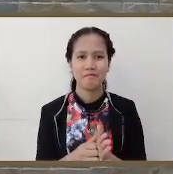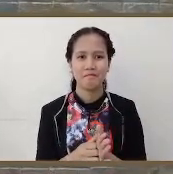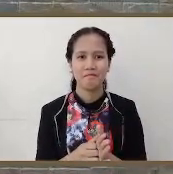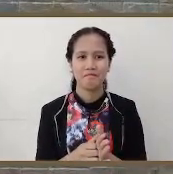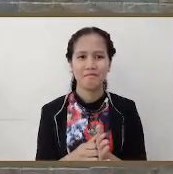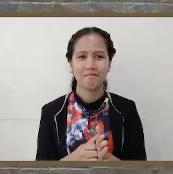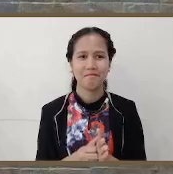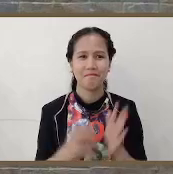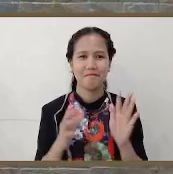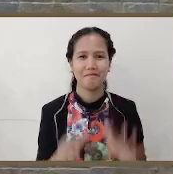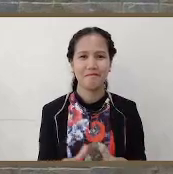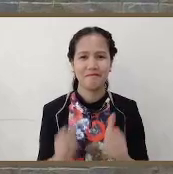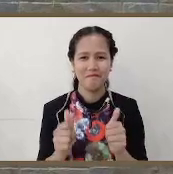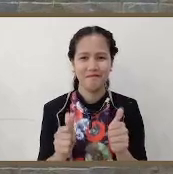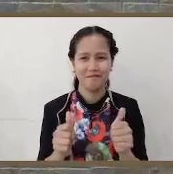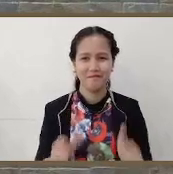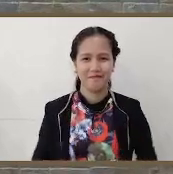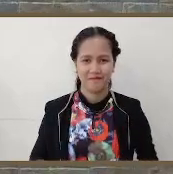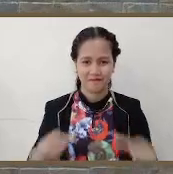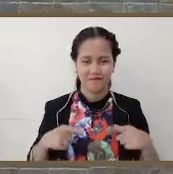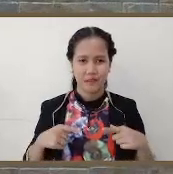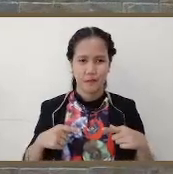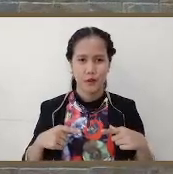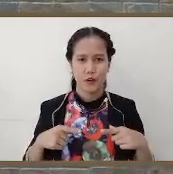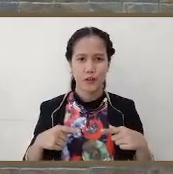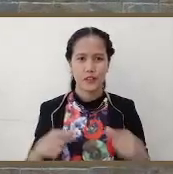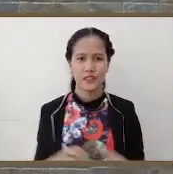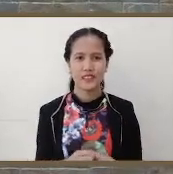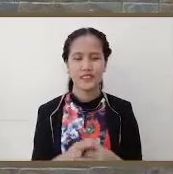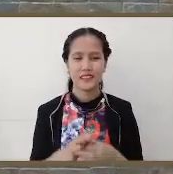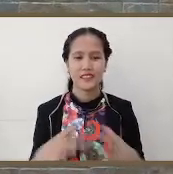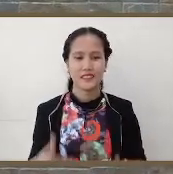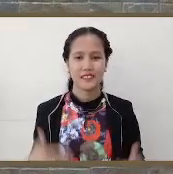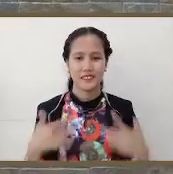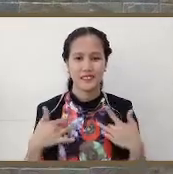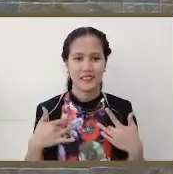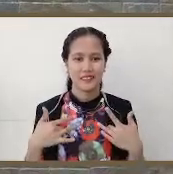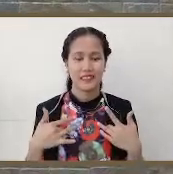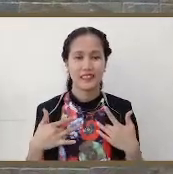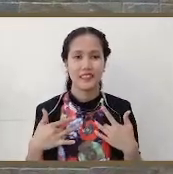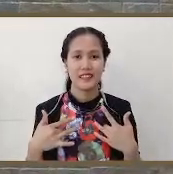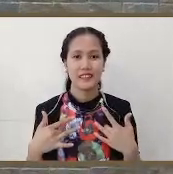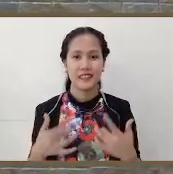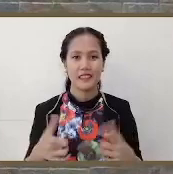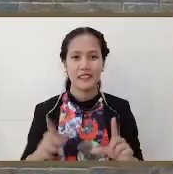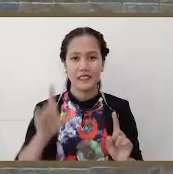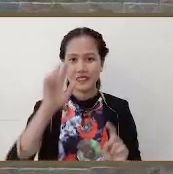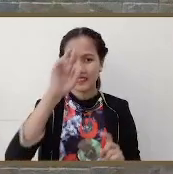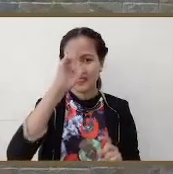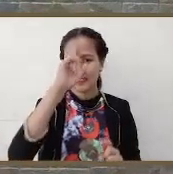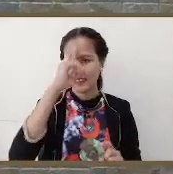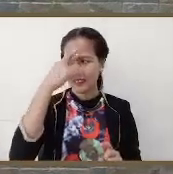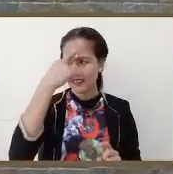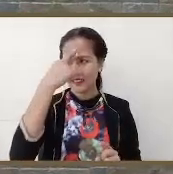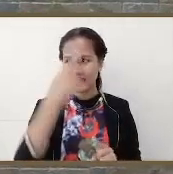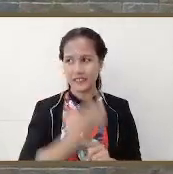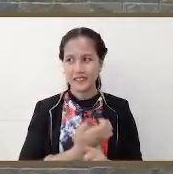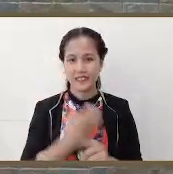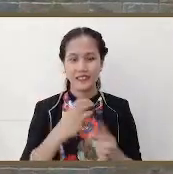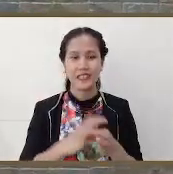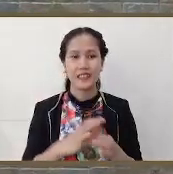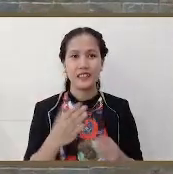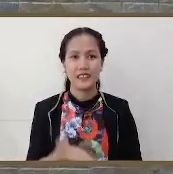on how to live their life. Pero mga kapatid, let me remind first each one of us that we do